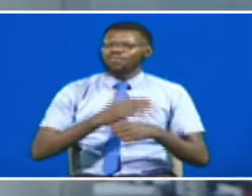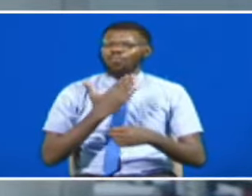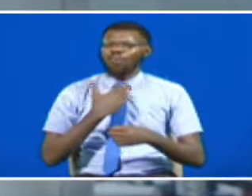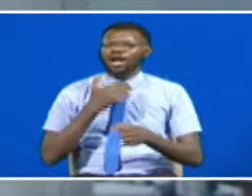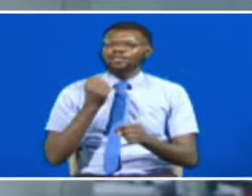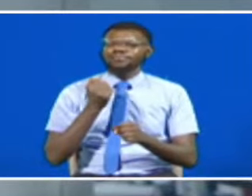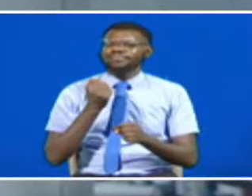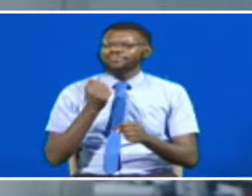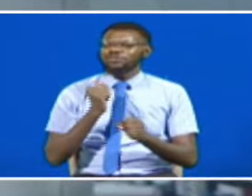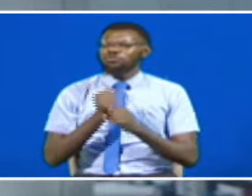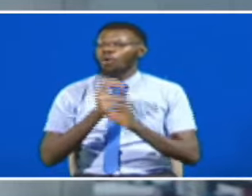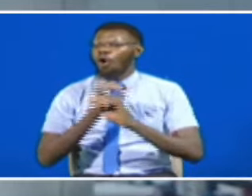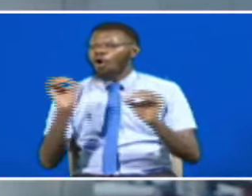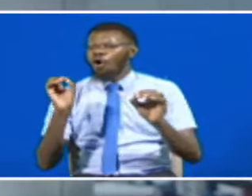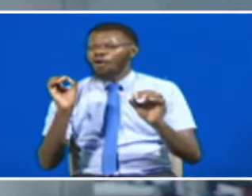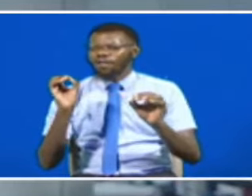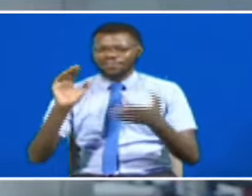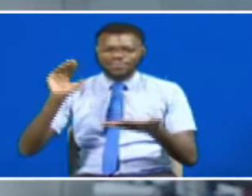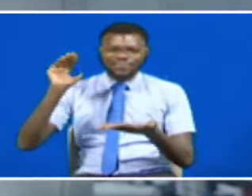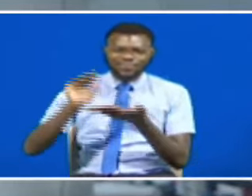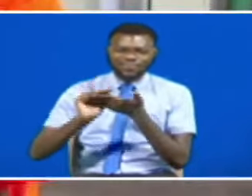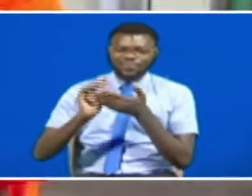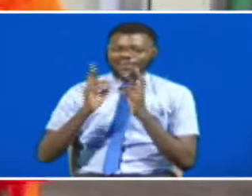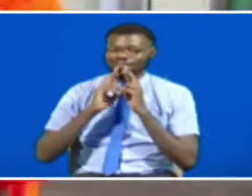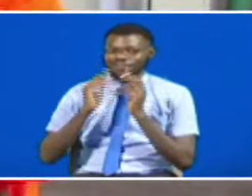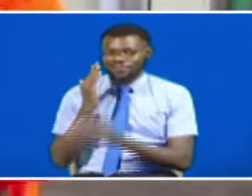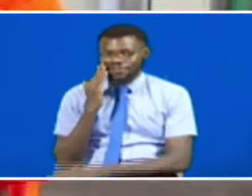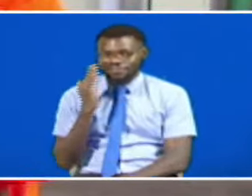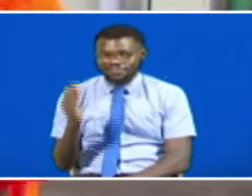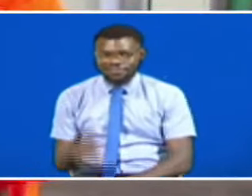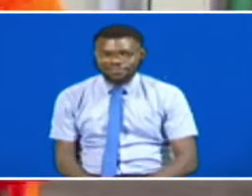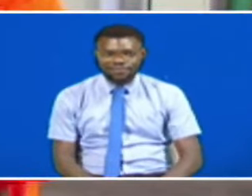Levis Musumba with that report.